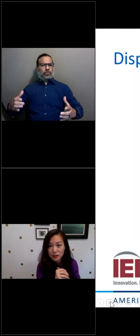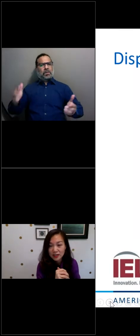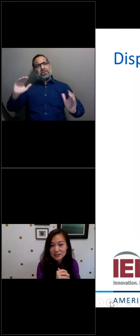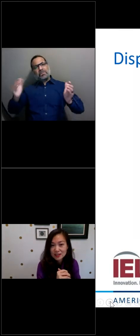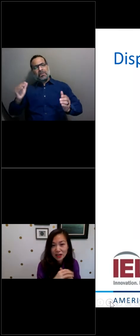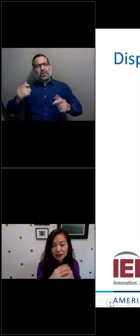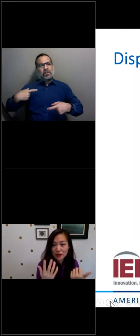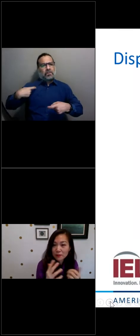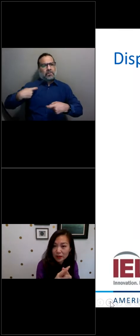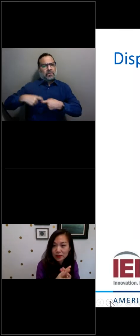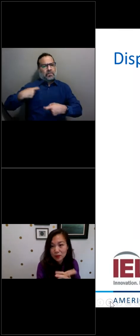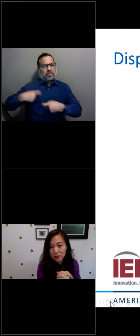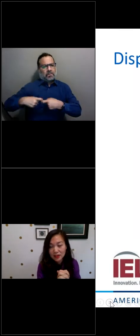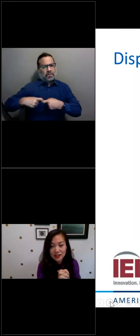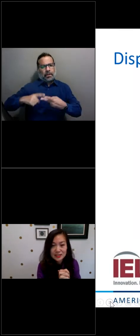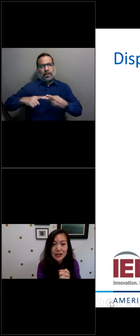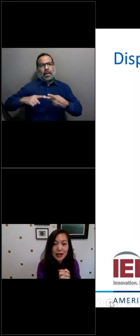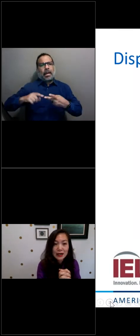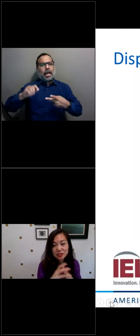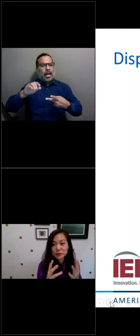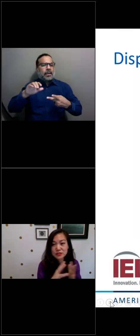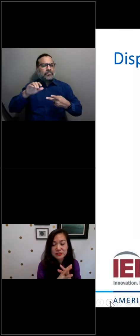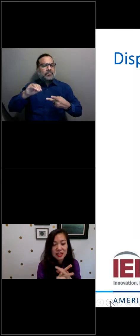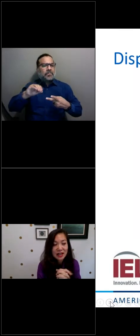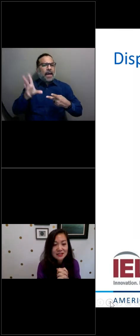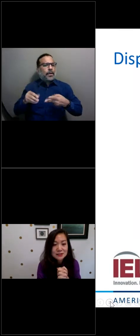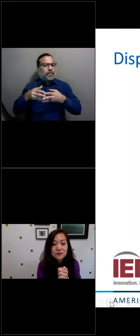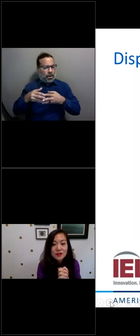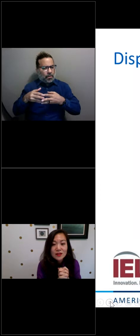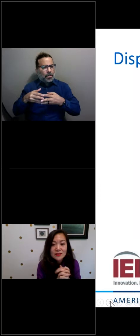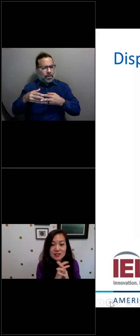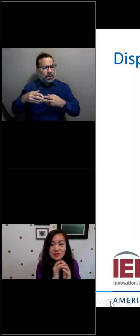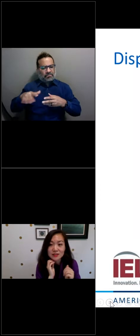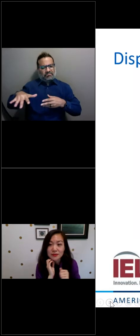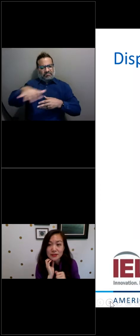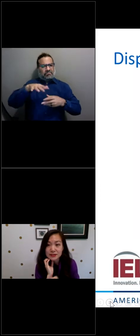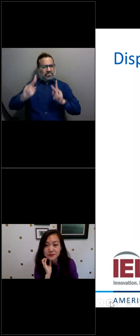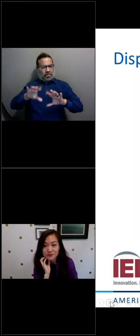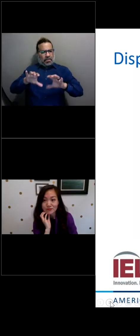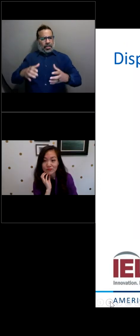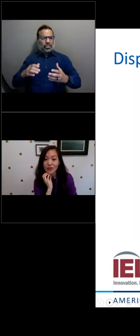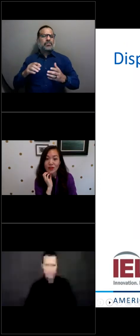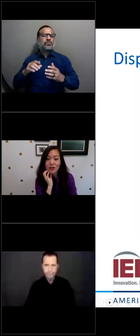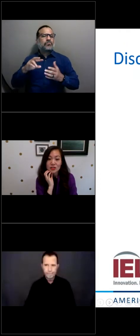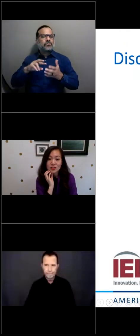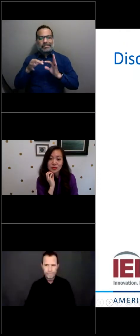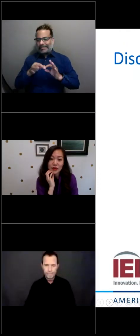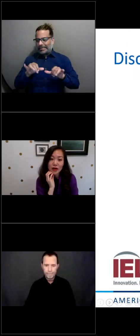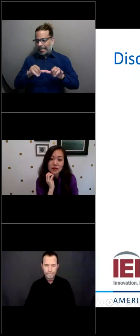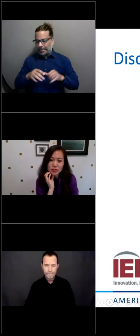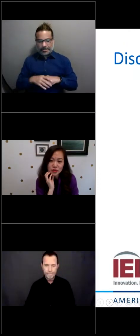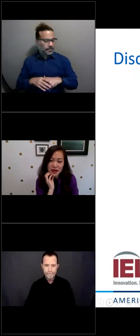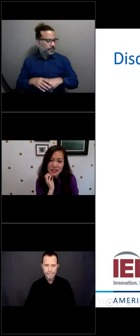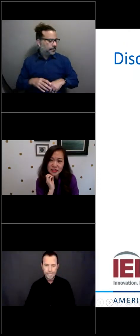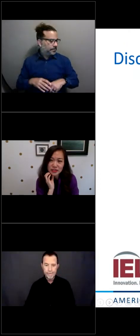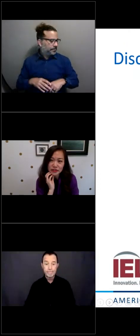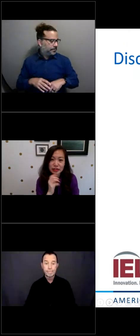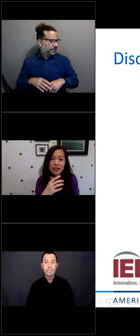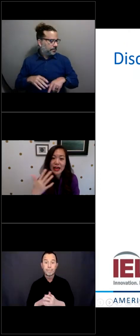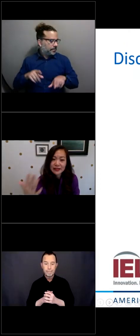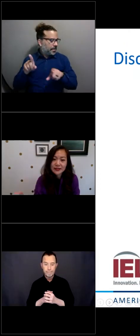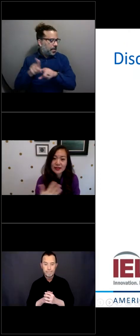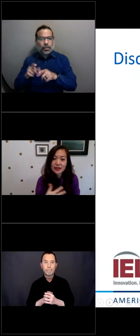Hispanic markets and the African American market in terms of size. Next slide, please. So we also try